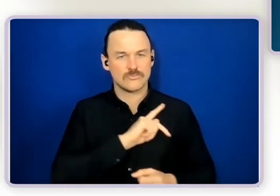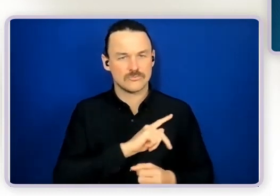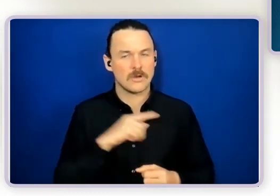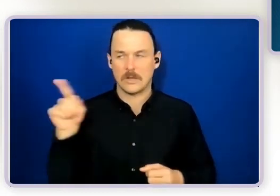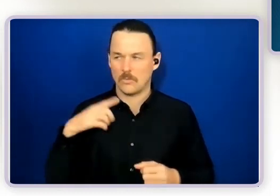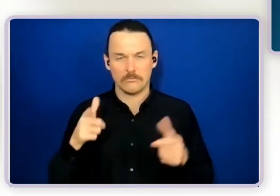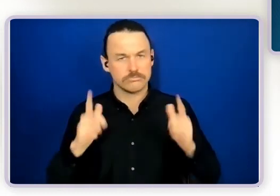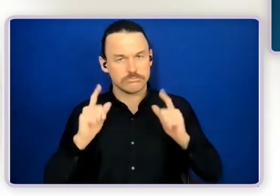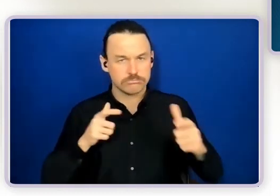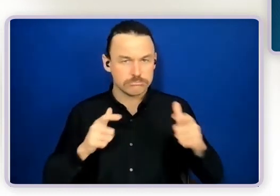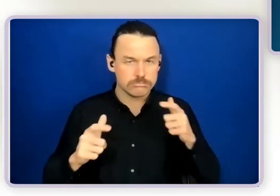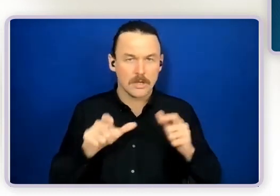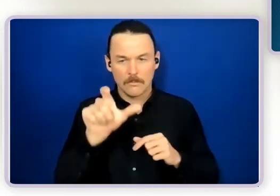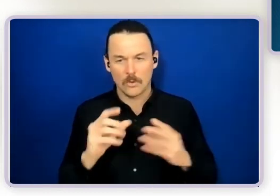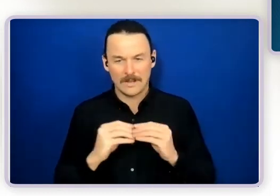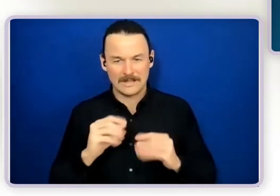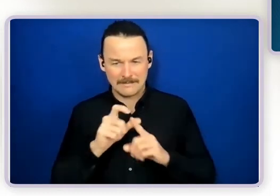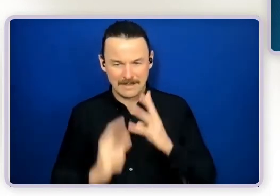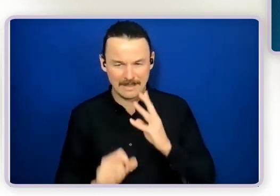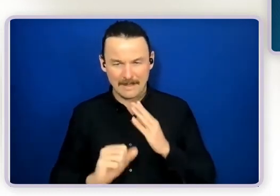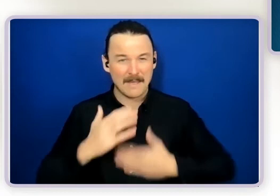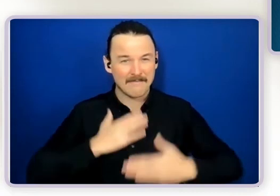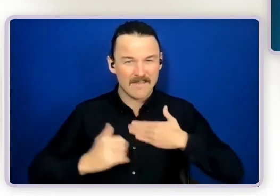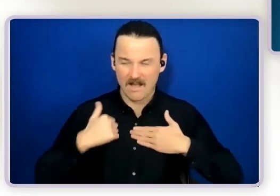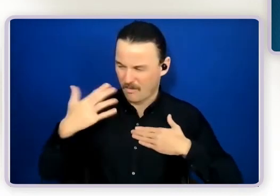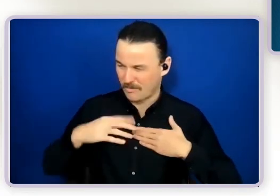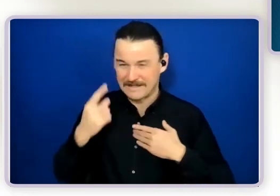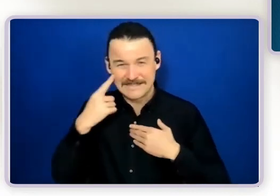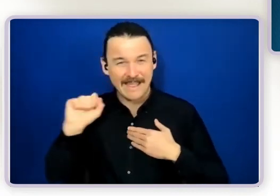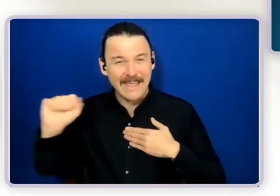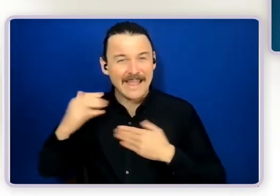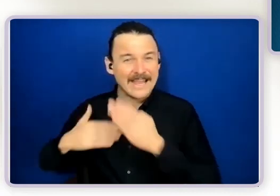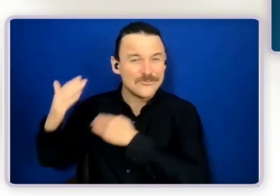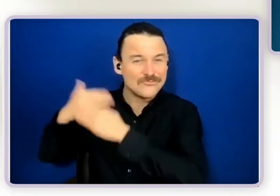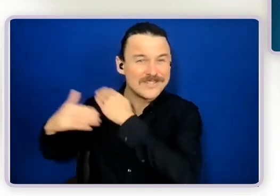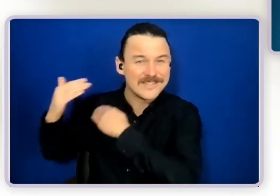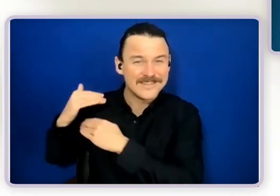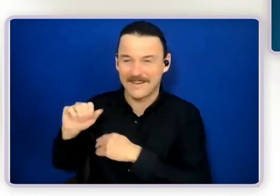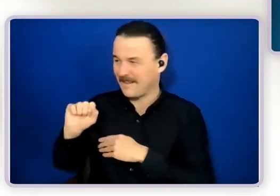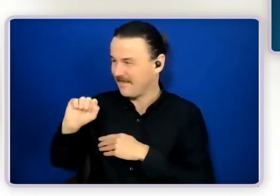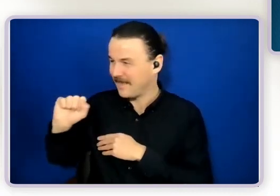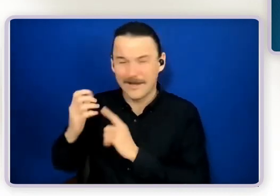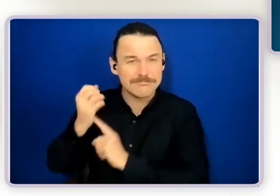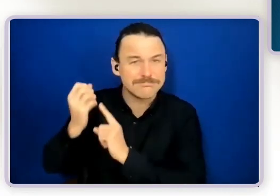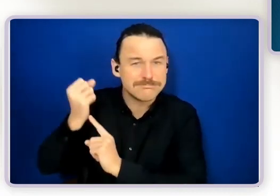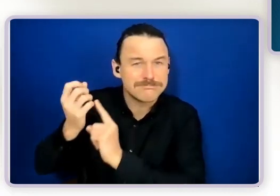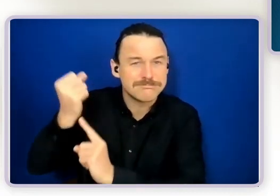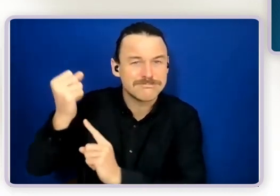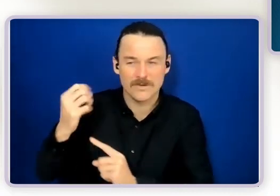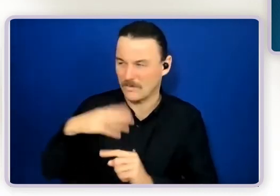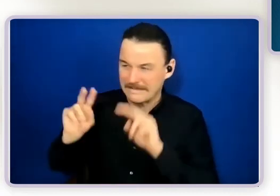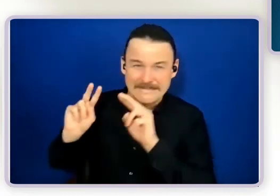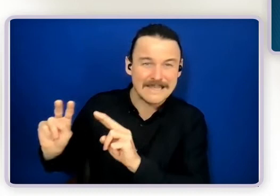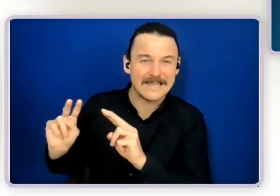got a history of working with people with moderate to severe behaviours of concern, and a history of